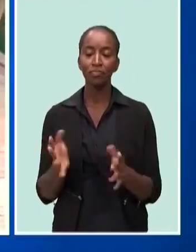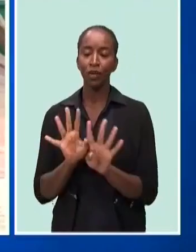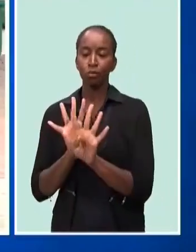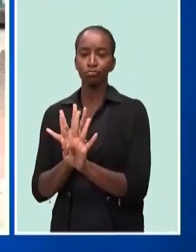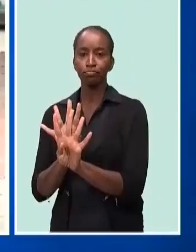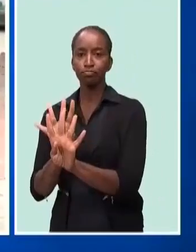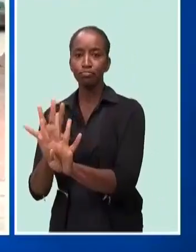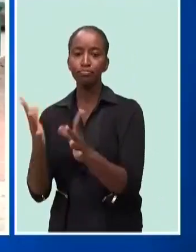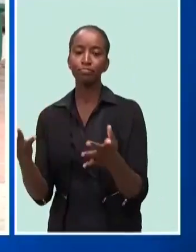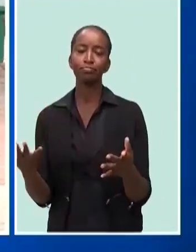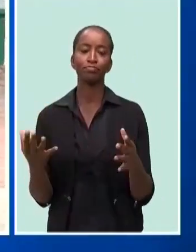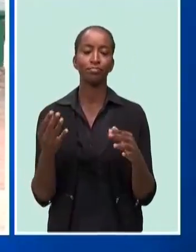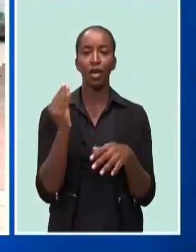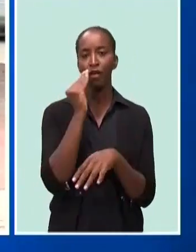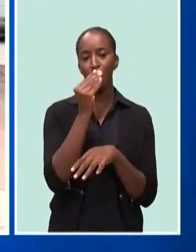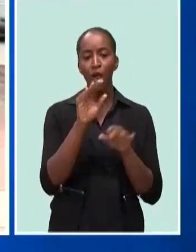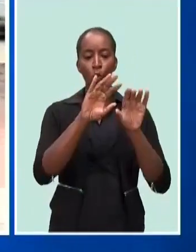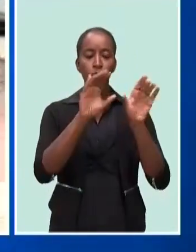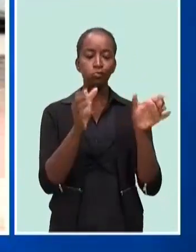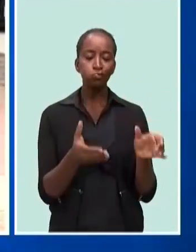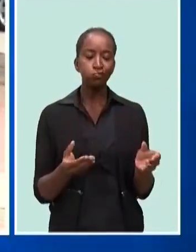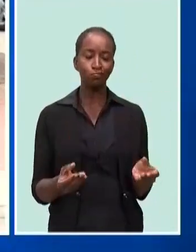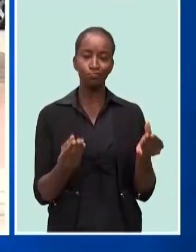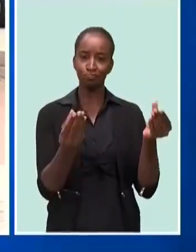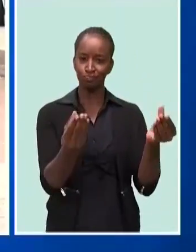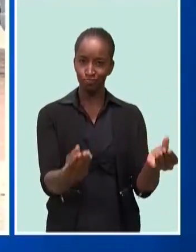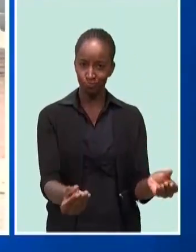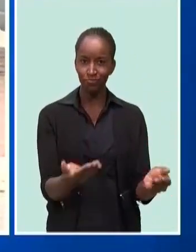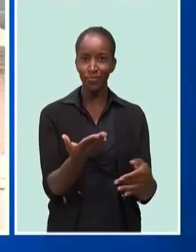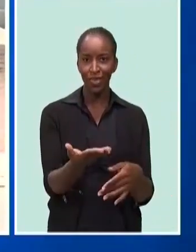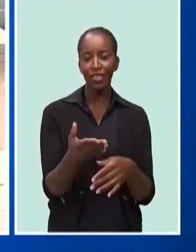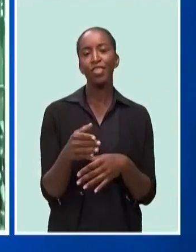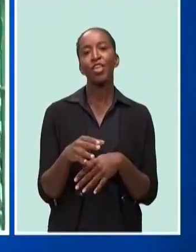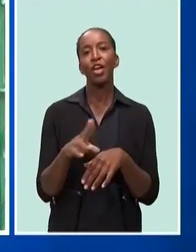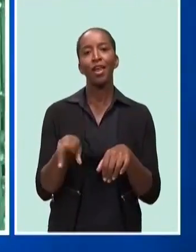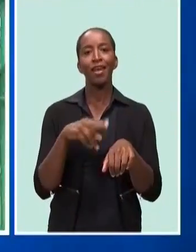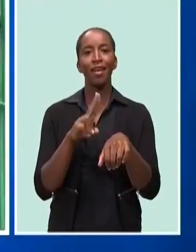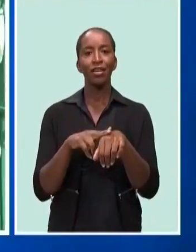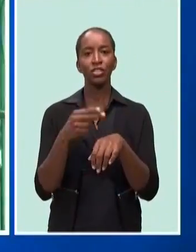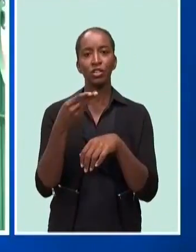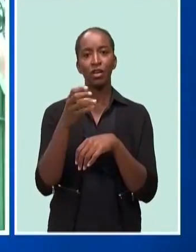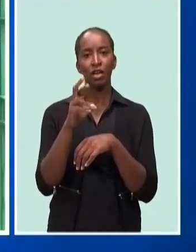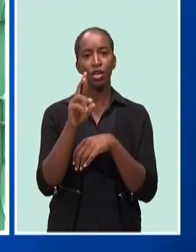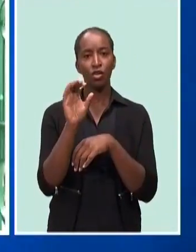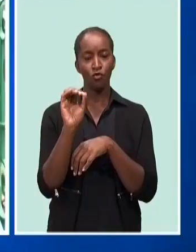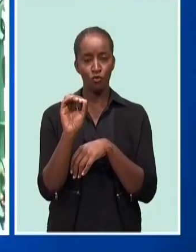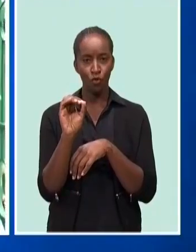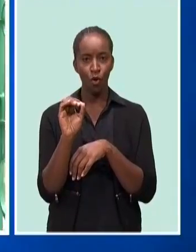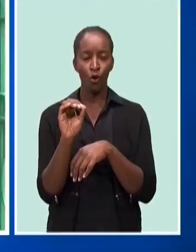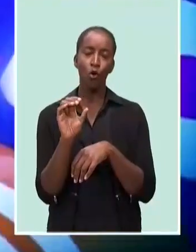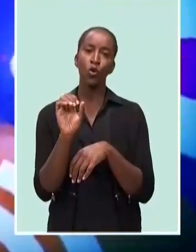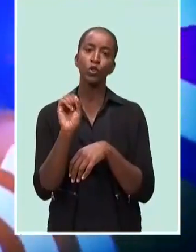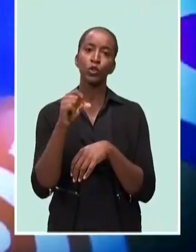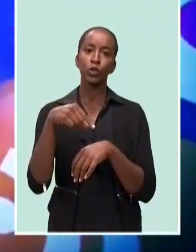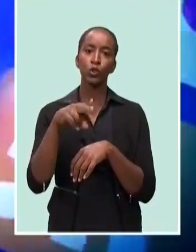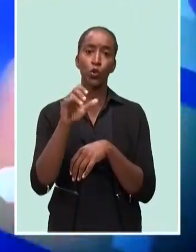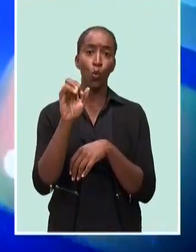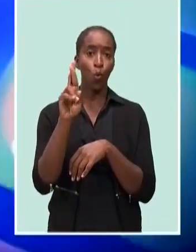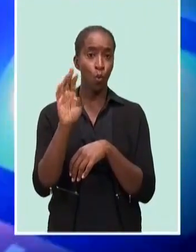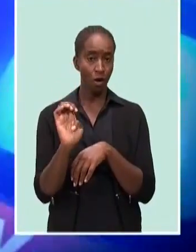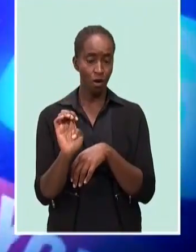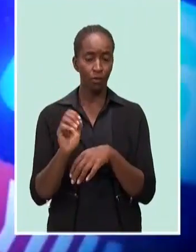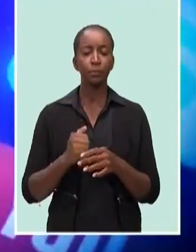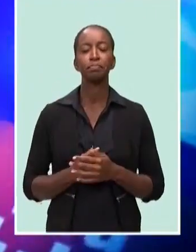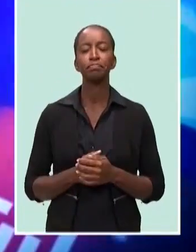wreath-laying ceremony at the Cenotaph in National Heroes Square. A Master Chief Petty Officer of the Barbados Defence Force, Austin